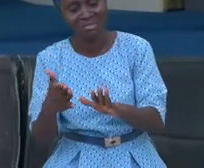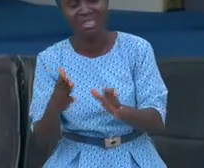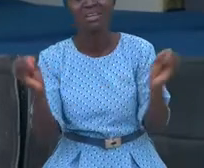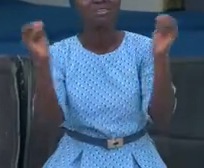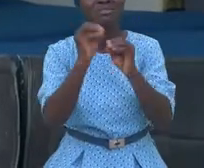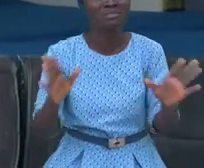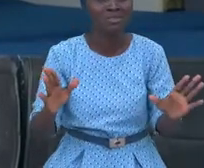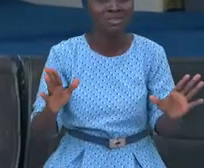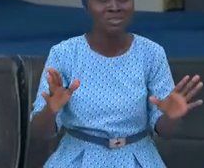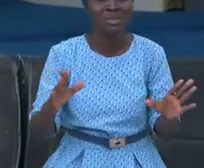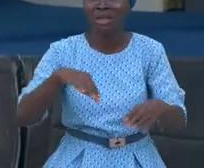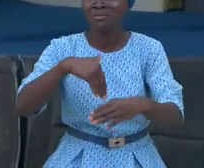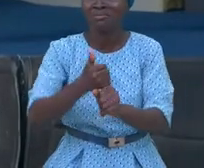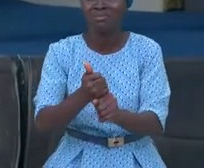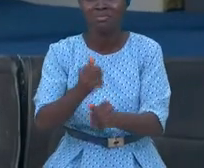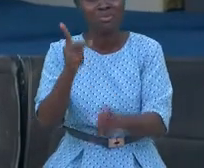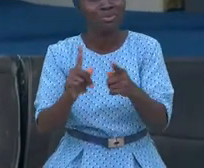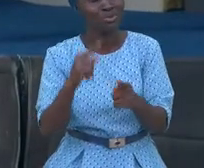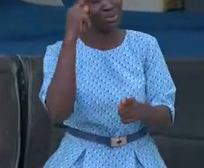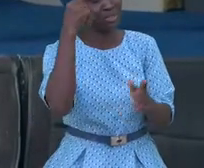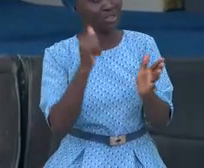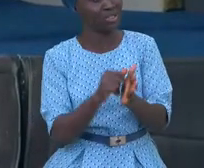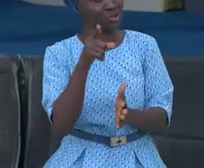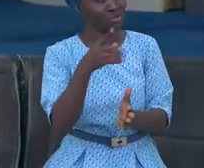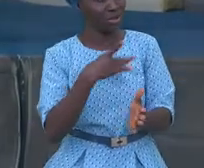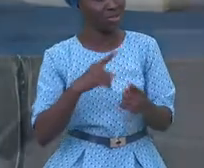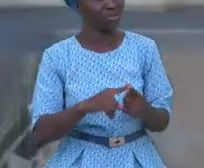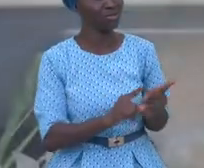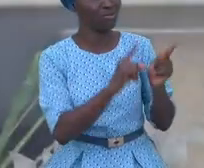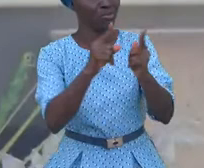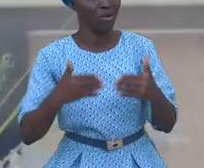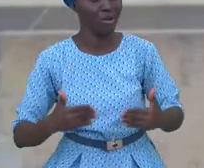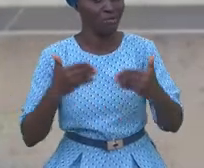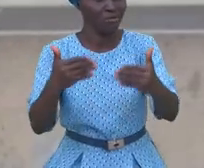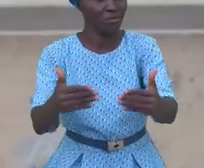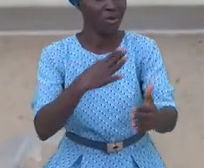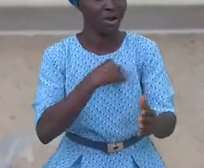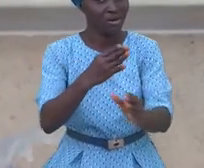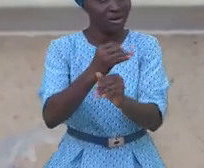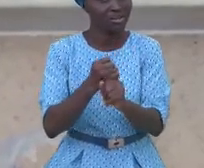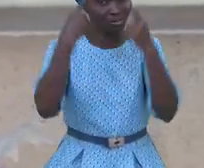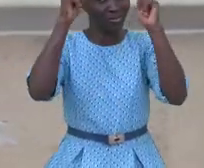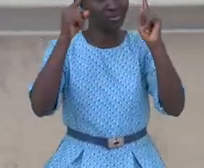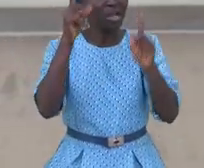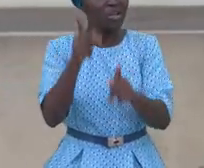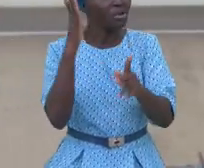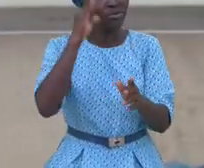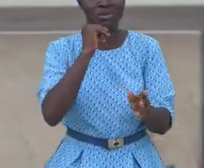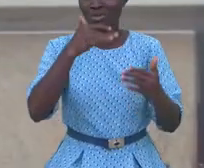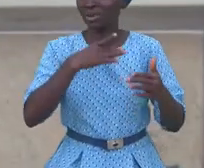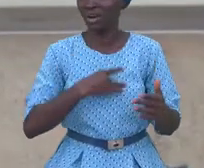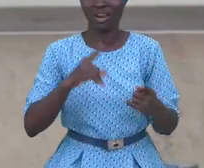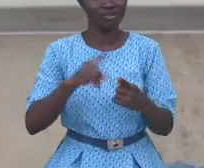makes people think you want to go forward and achieve. People will not like you to be a